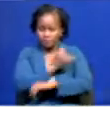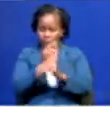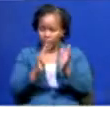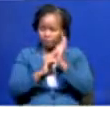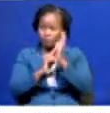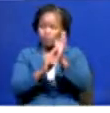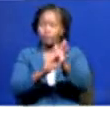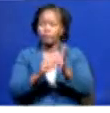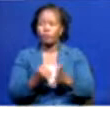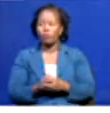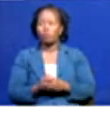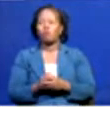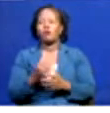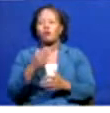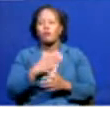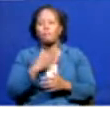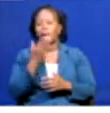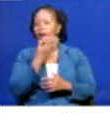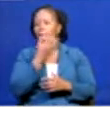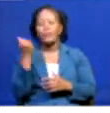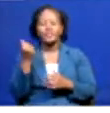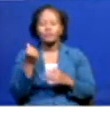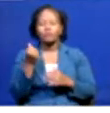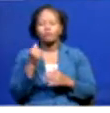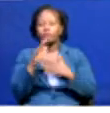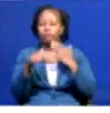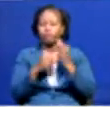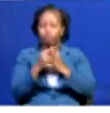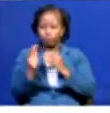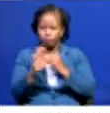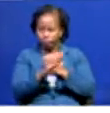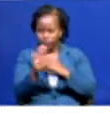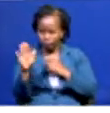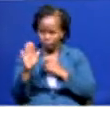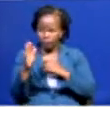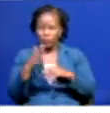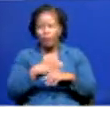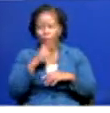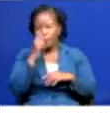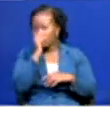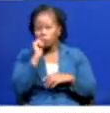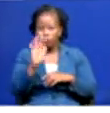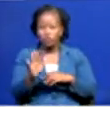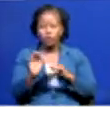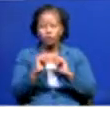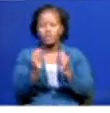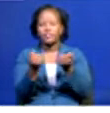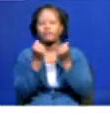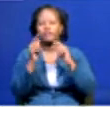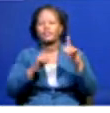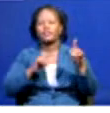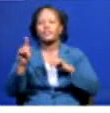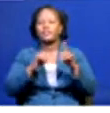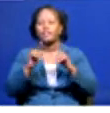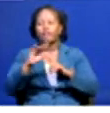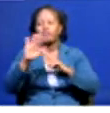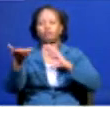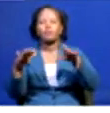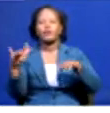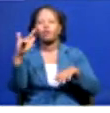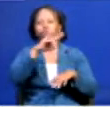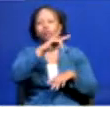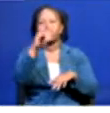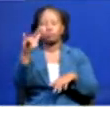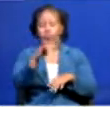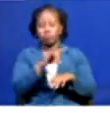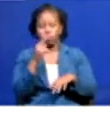represent. My very best wishes to all of you. I wish you safe travel back to your countries and homes, and request